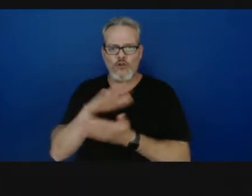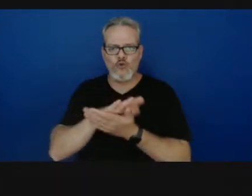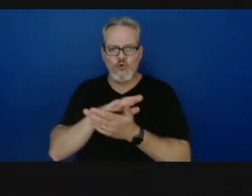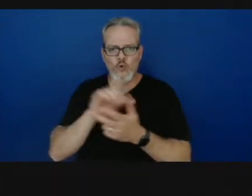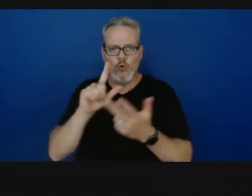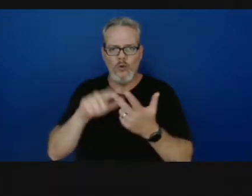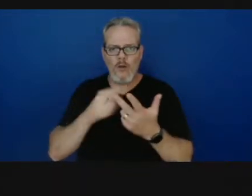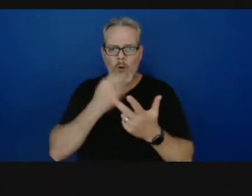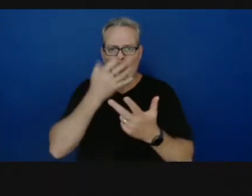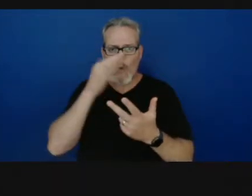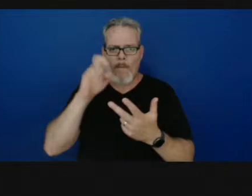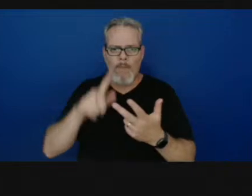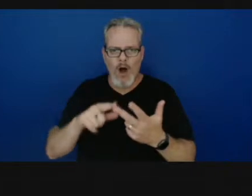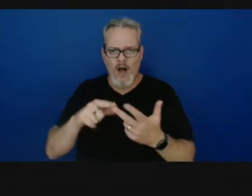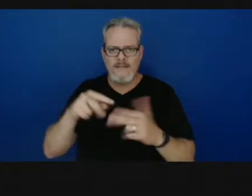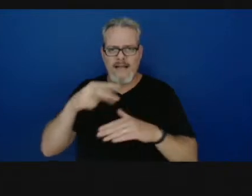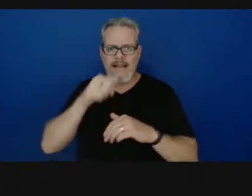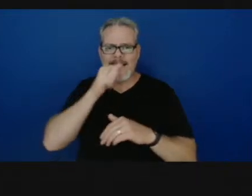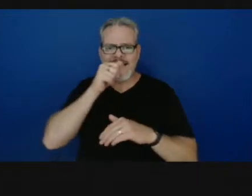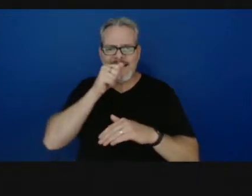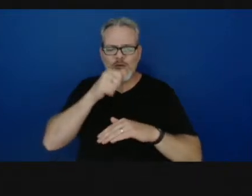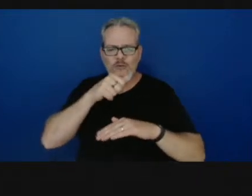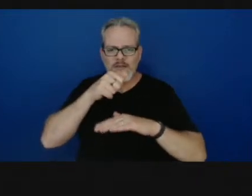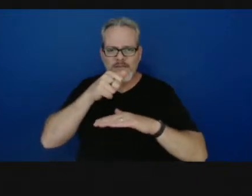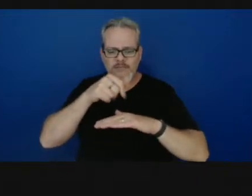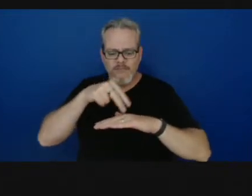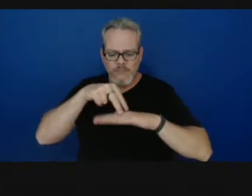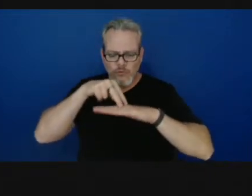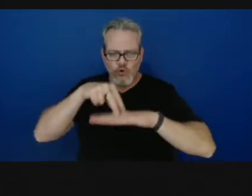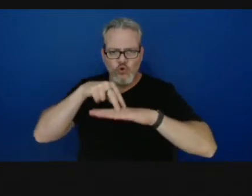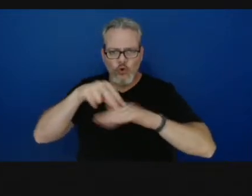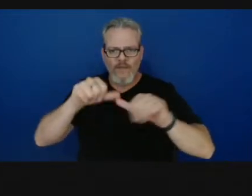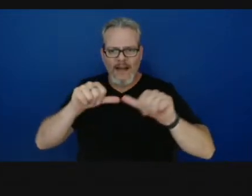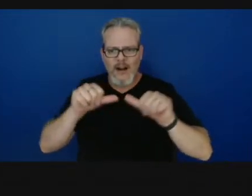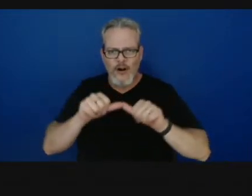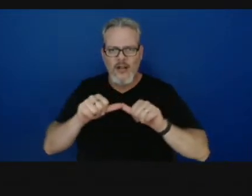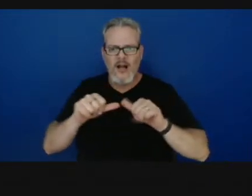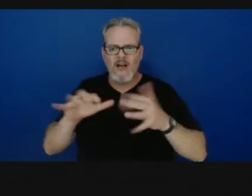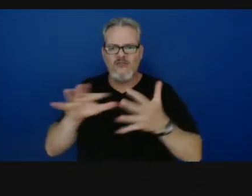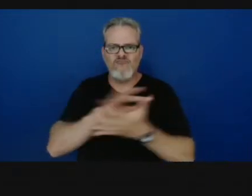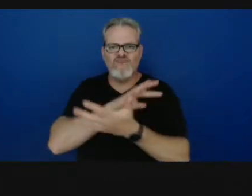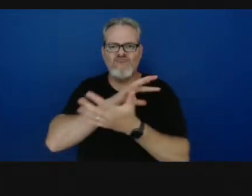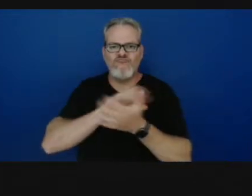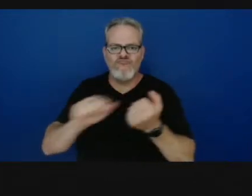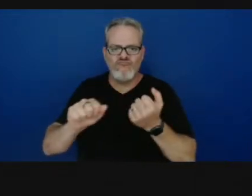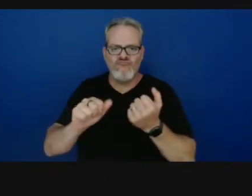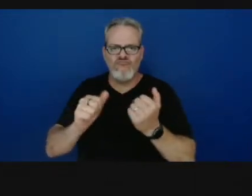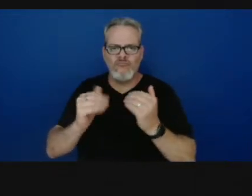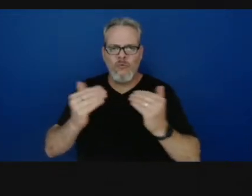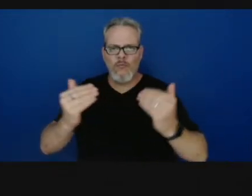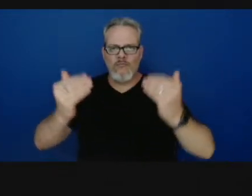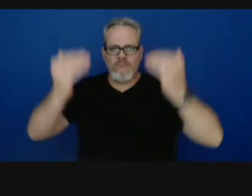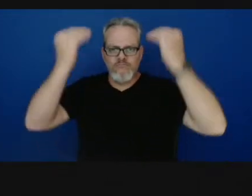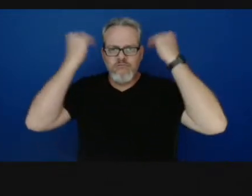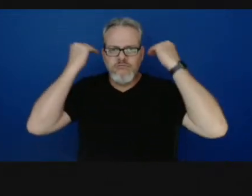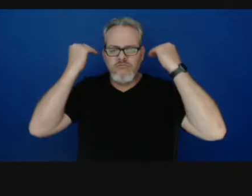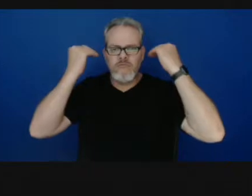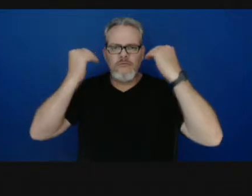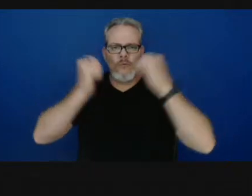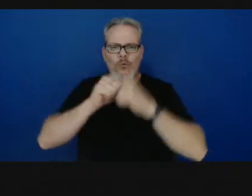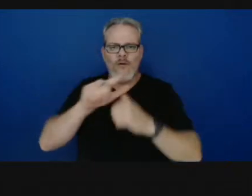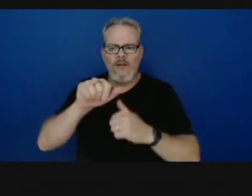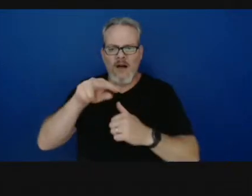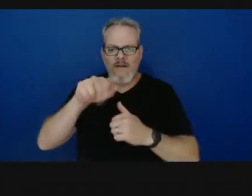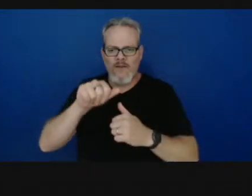secret surf spot have been essentially removed from the map as lava inundated the area and buried them all. That breakout,